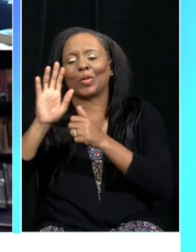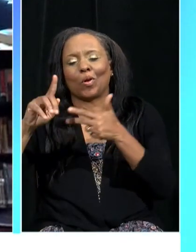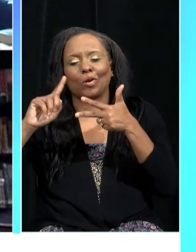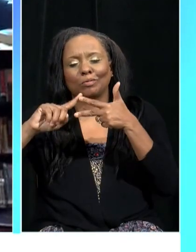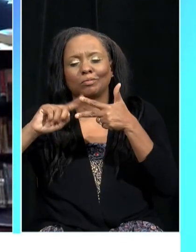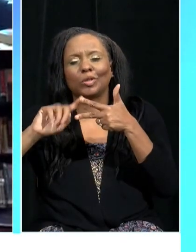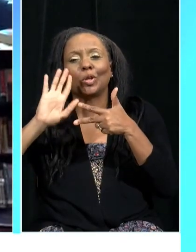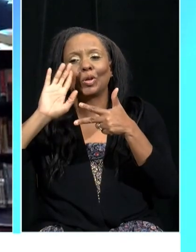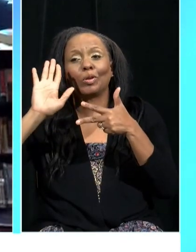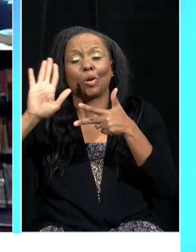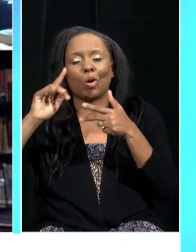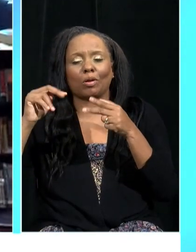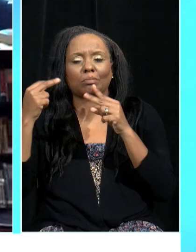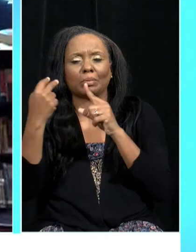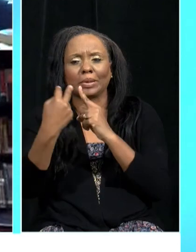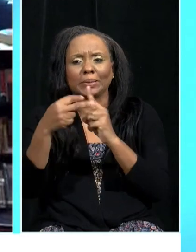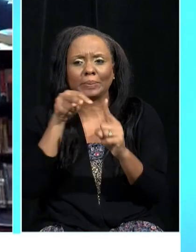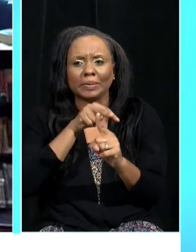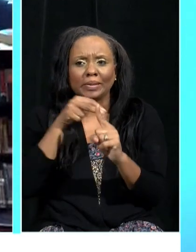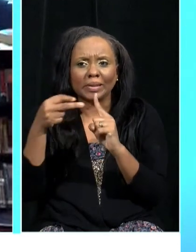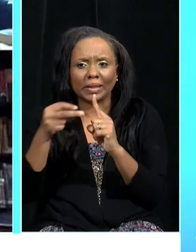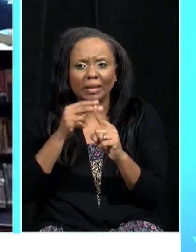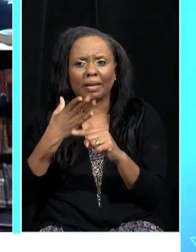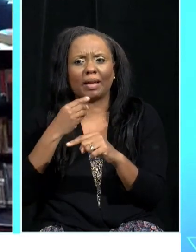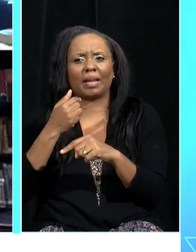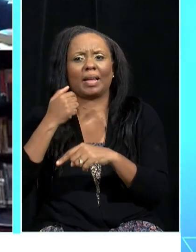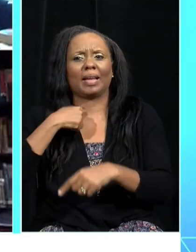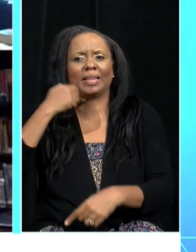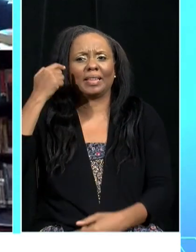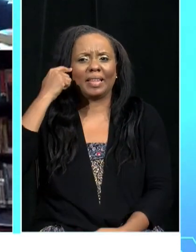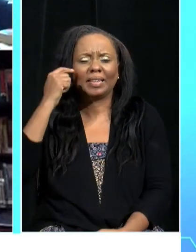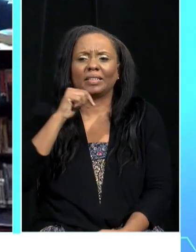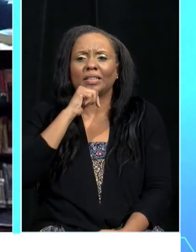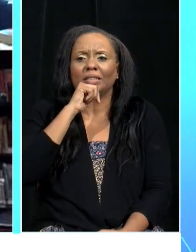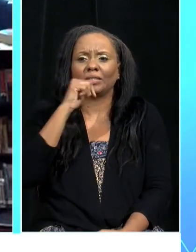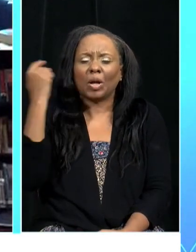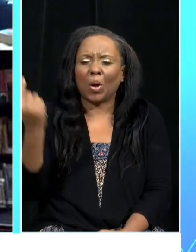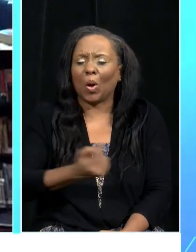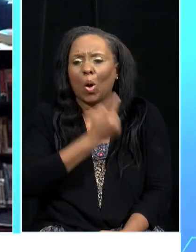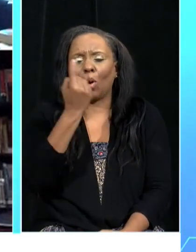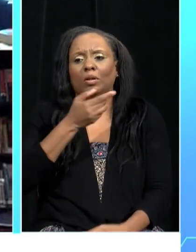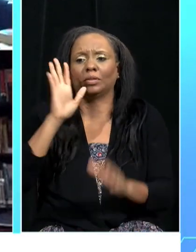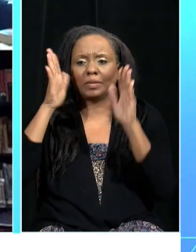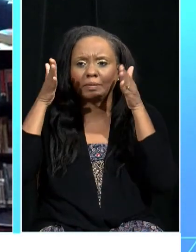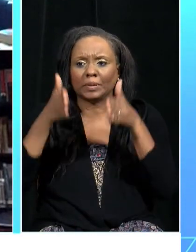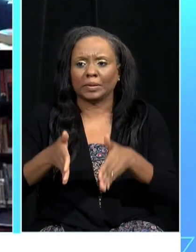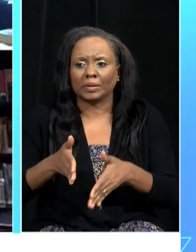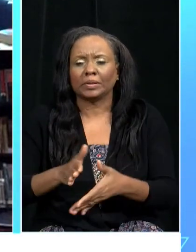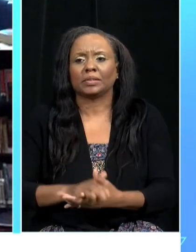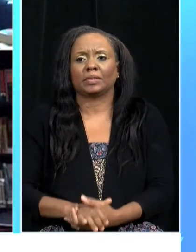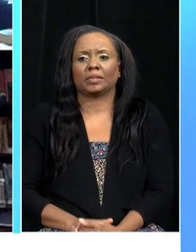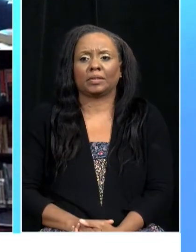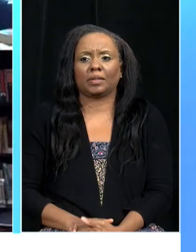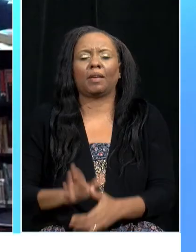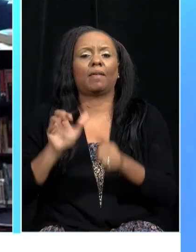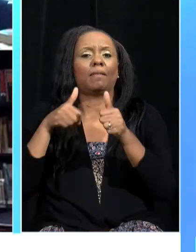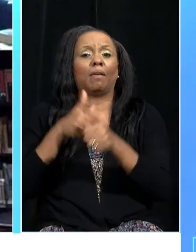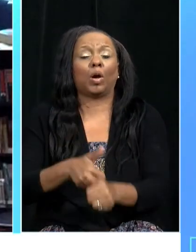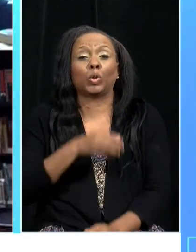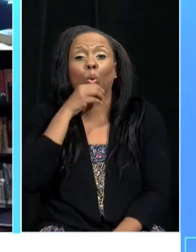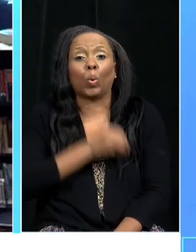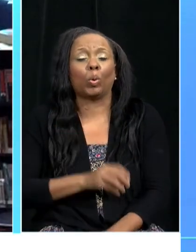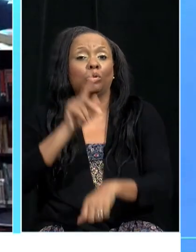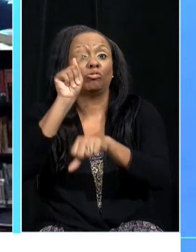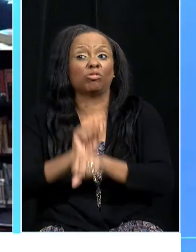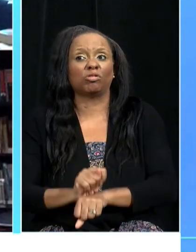terms of becoming innovative and not always looking to follow the old traditional path,